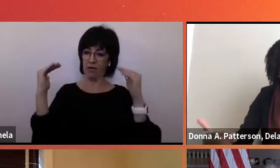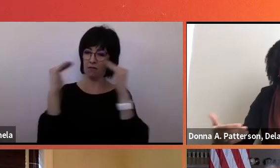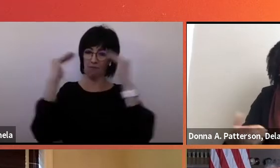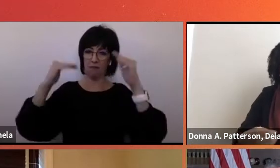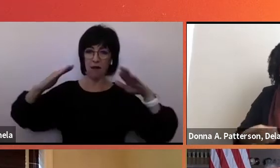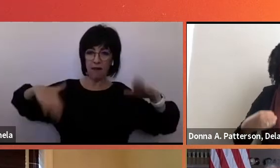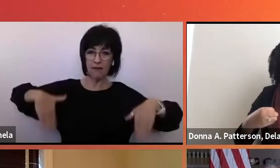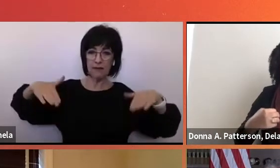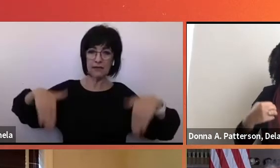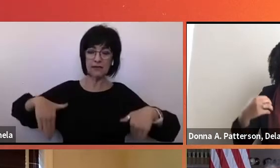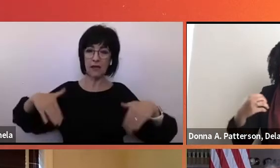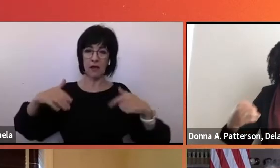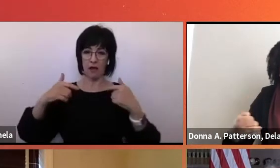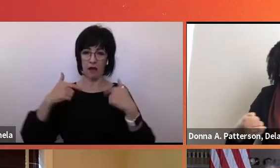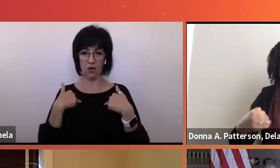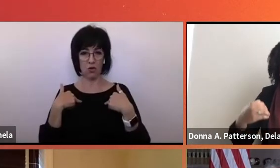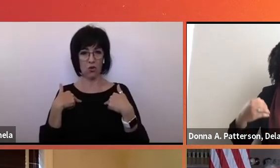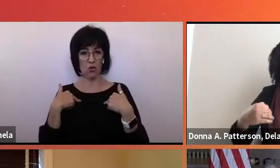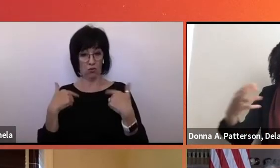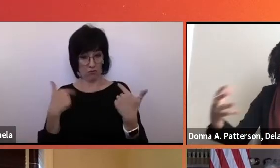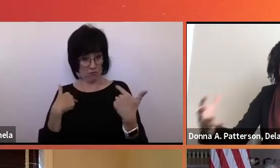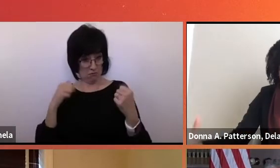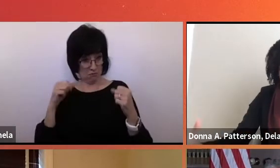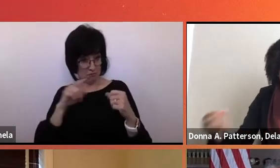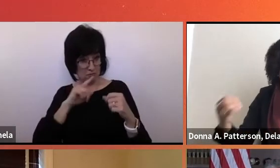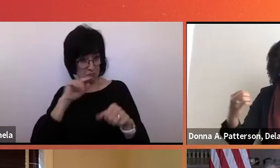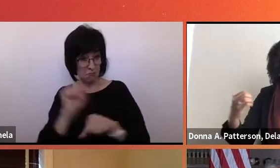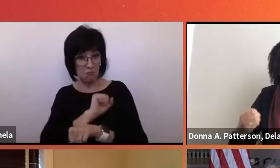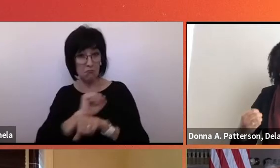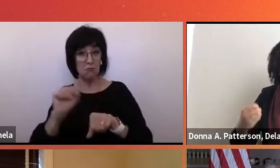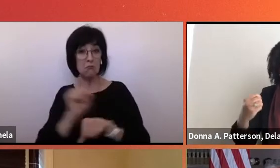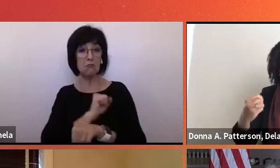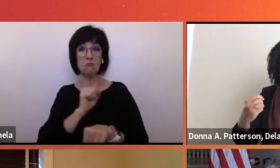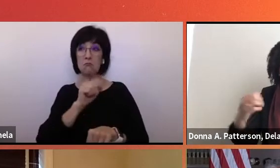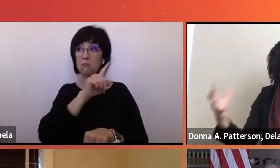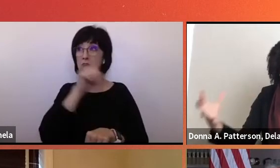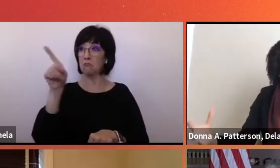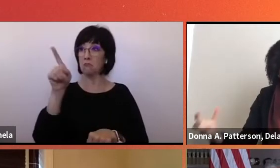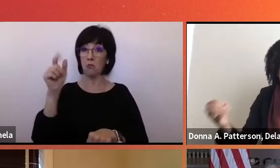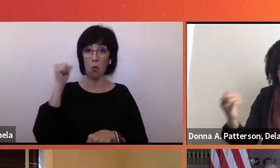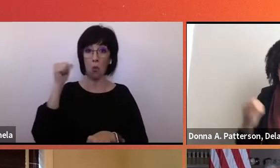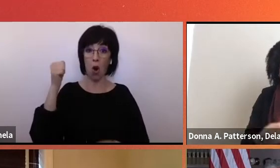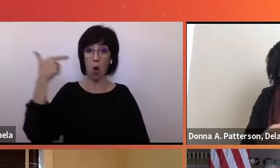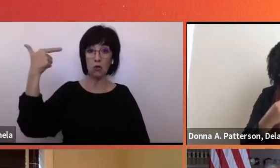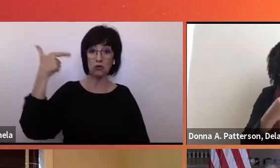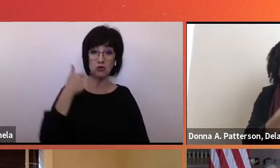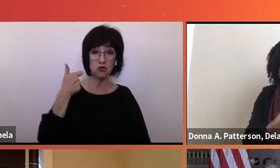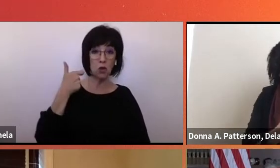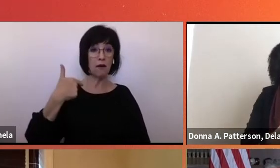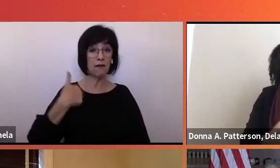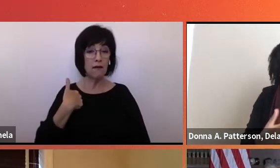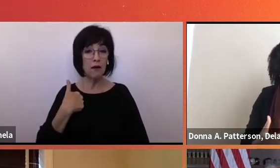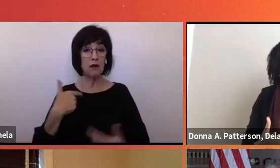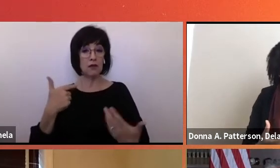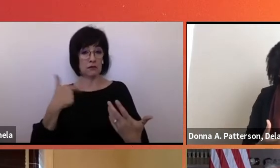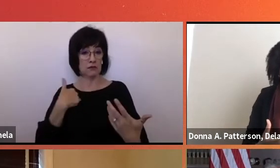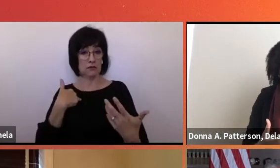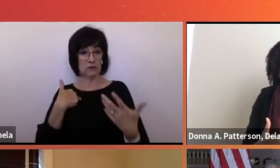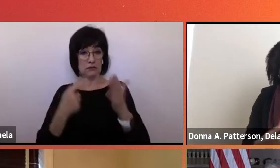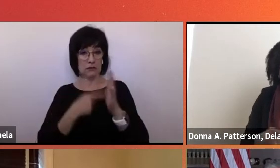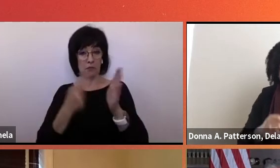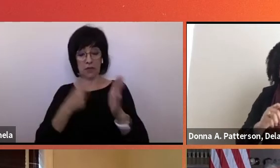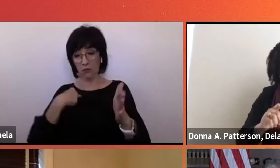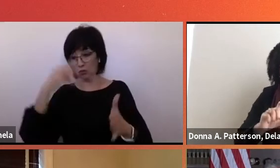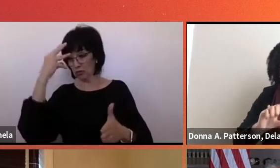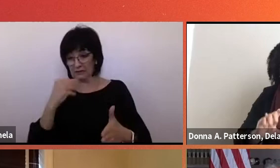move freely? Are we free, you know, not to be shot, you know, and you know, in our houses, you know, when we're sleeping or these sorts of